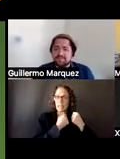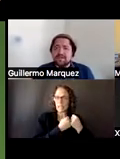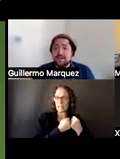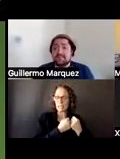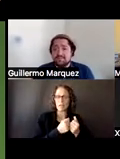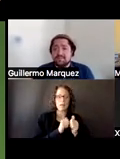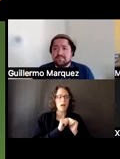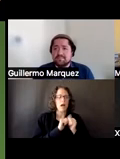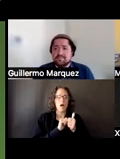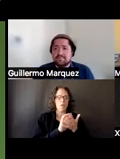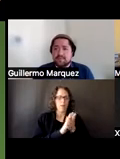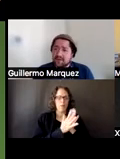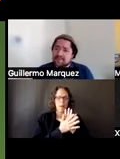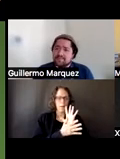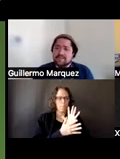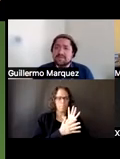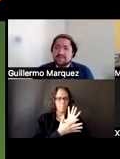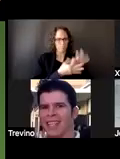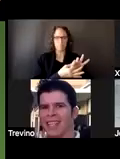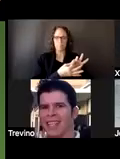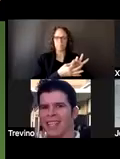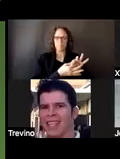essentially become a part of it